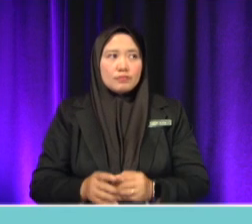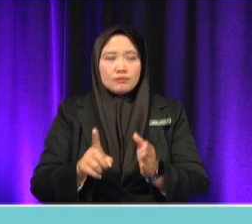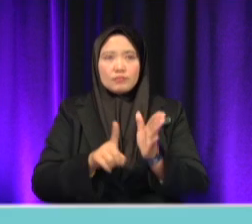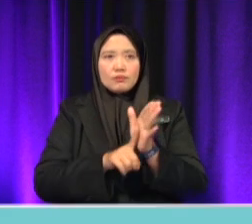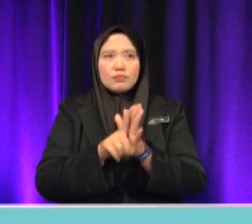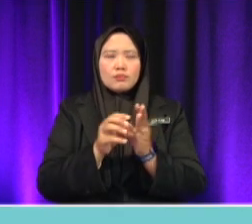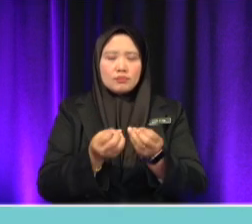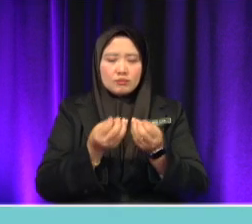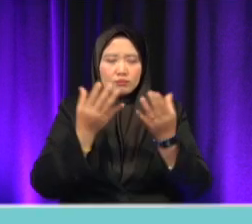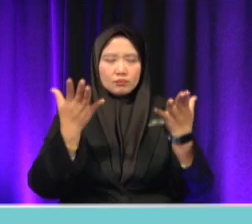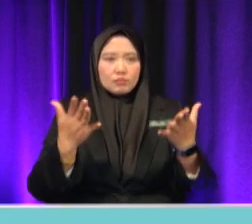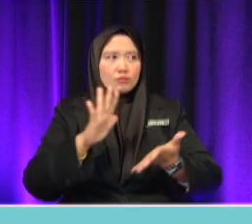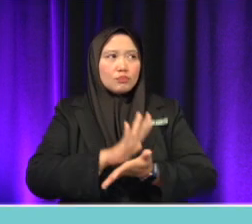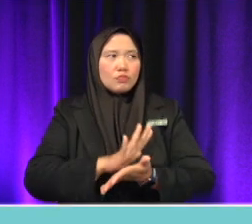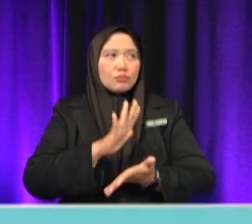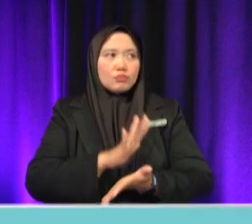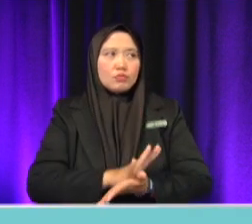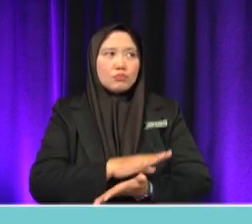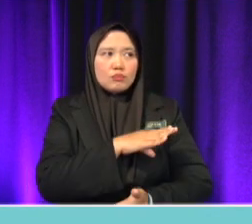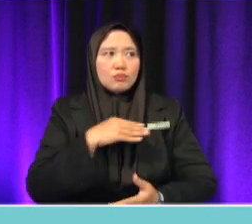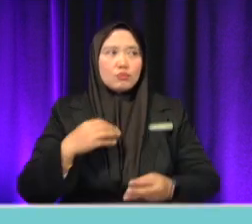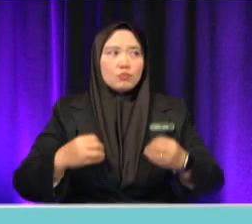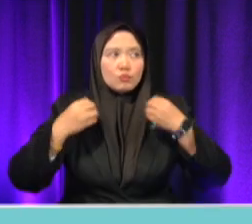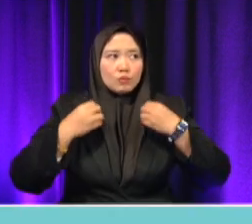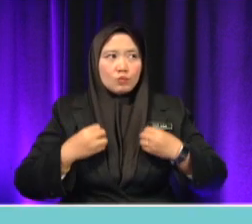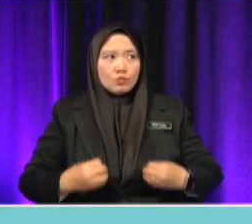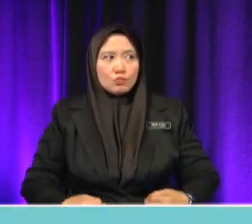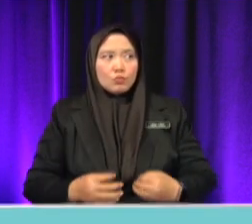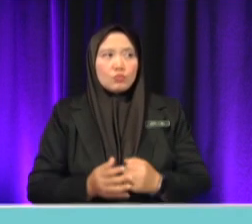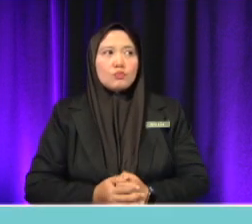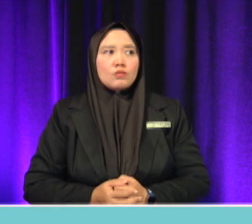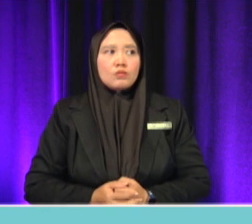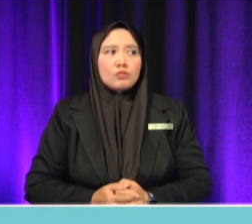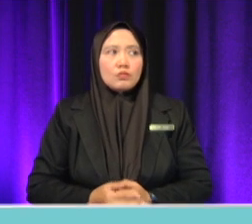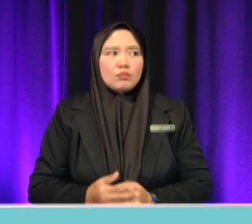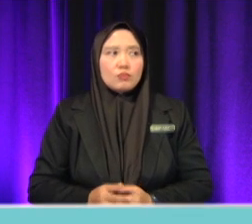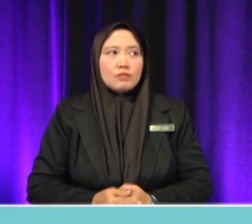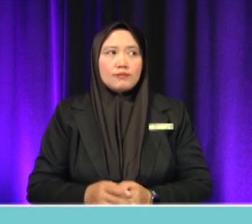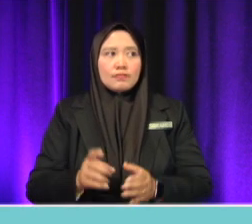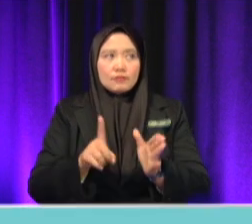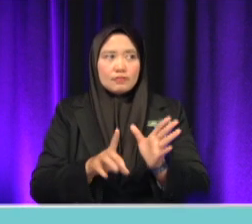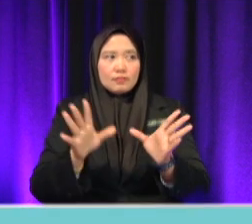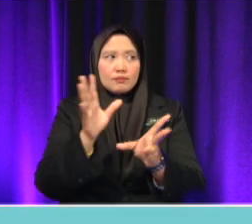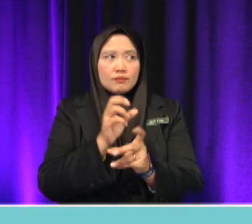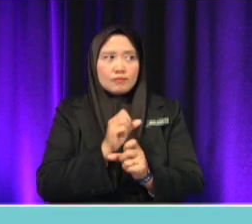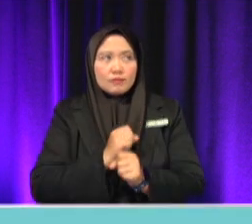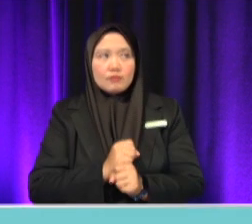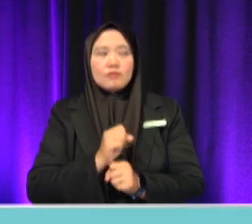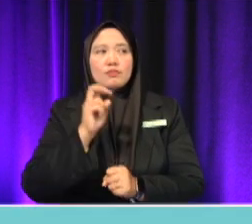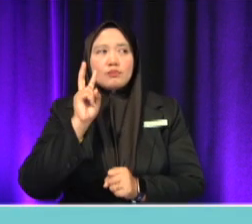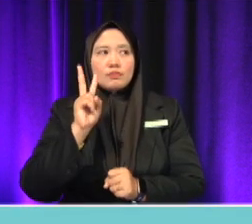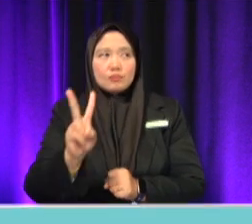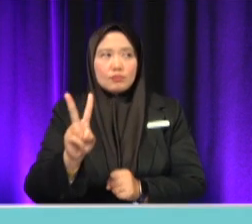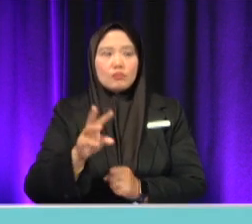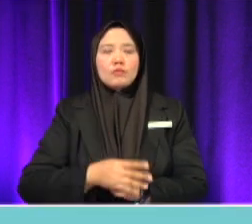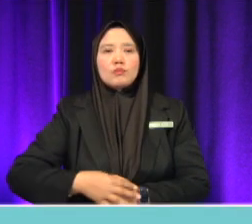and organizations. Through these and other efforts, over $2 million has been raised to provide not only shelter